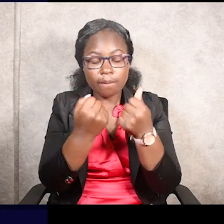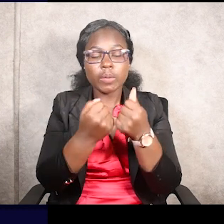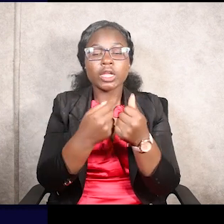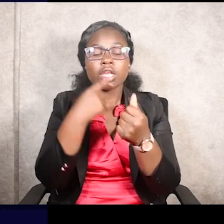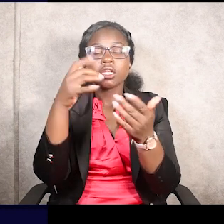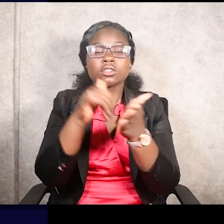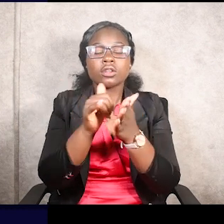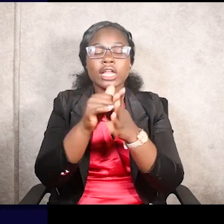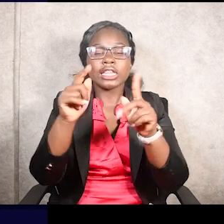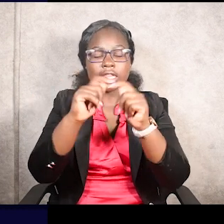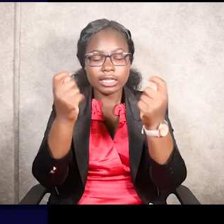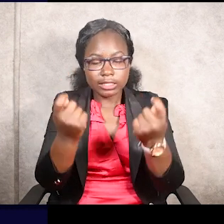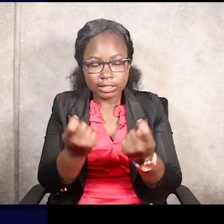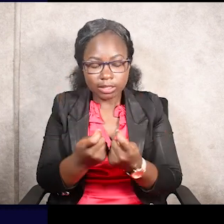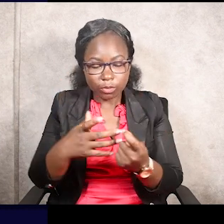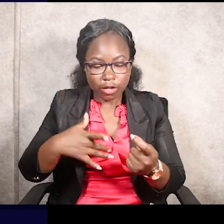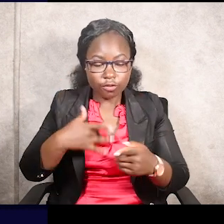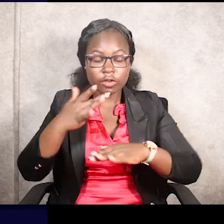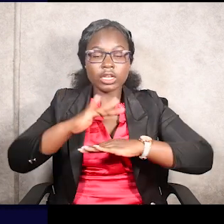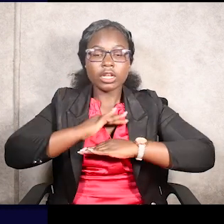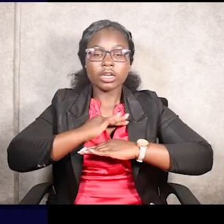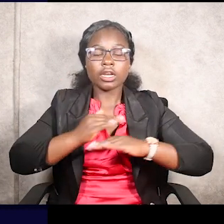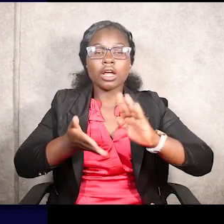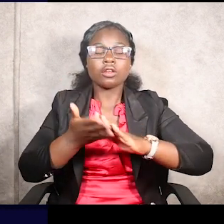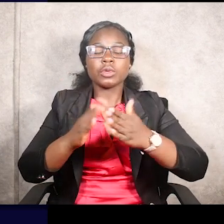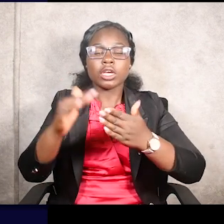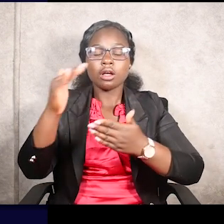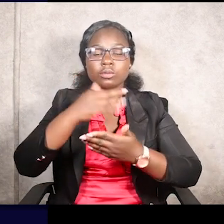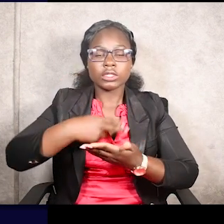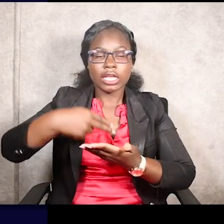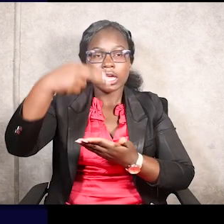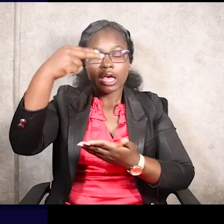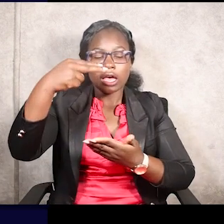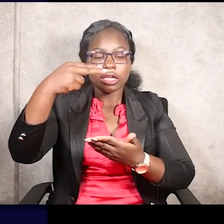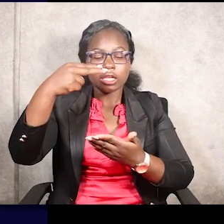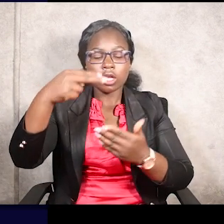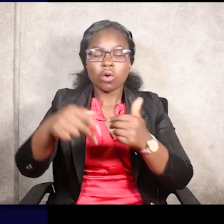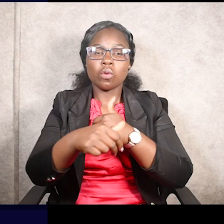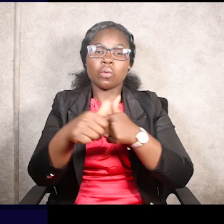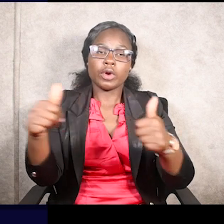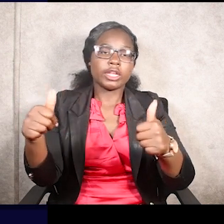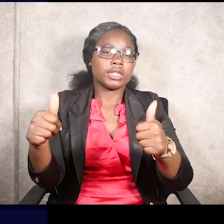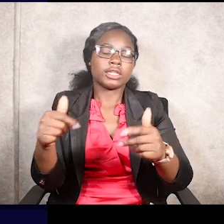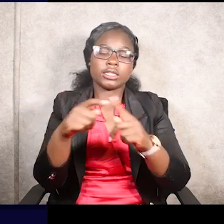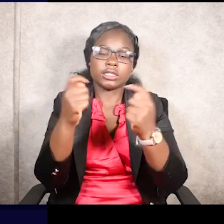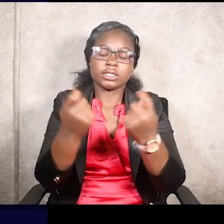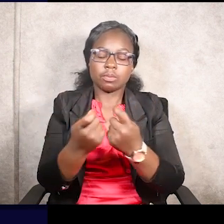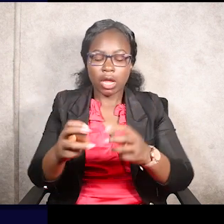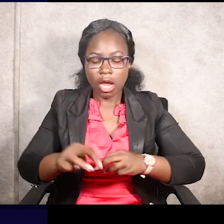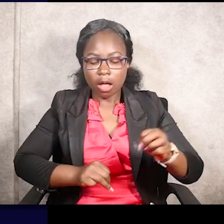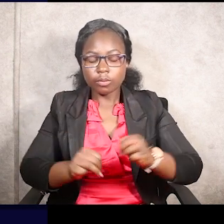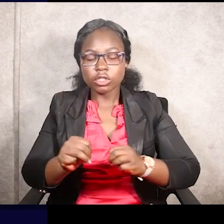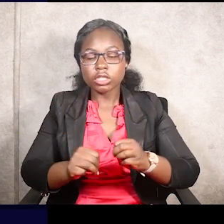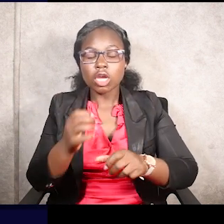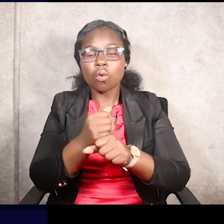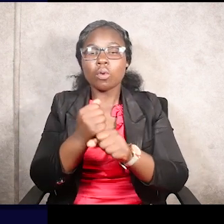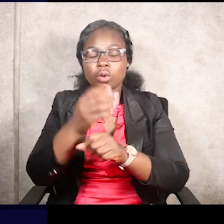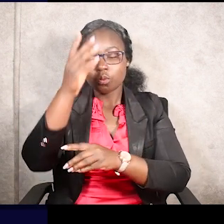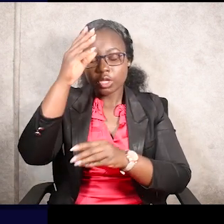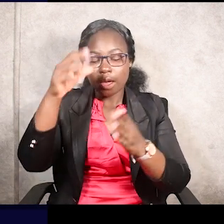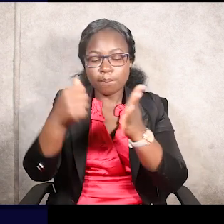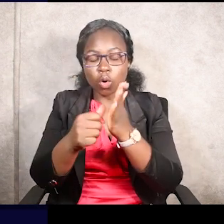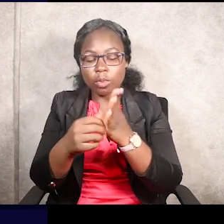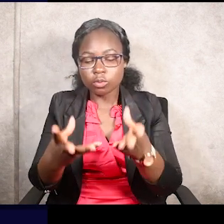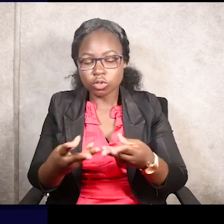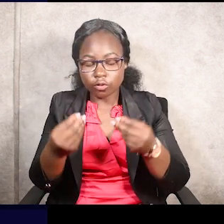is consolidated and it becomes a high performance team. A manager deals with problem solving and decision